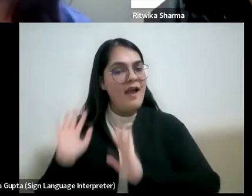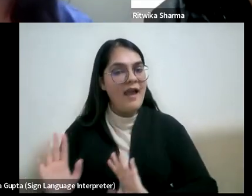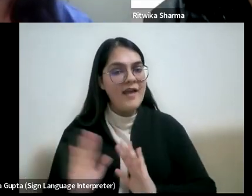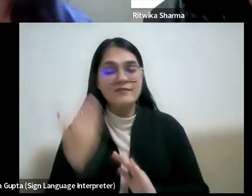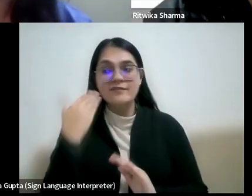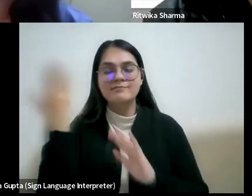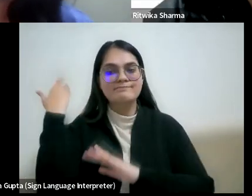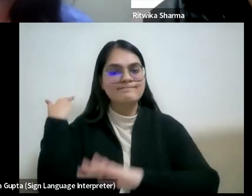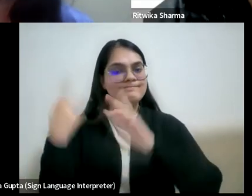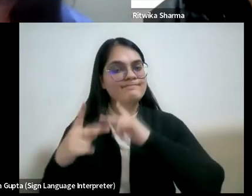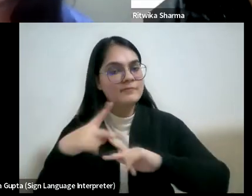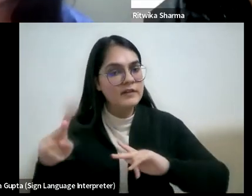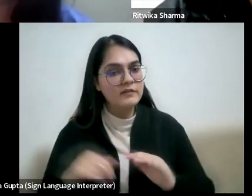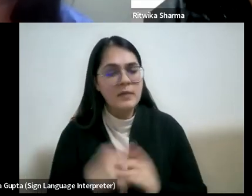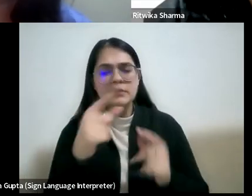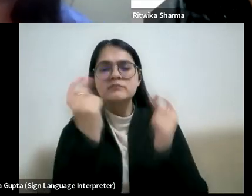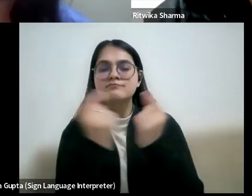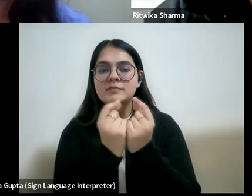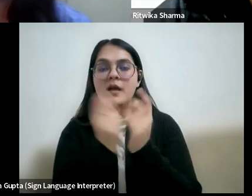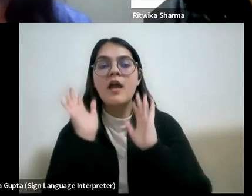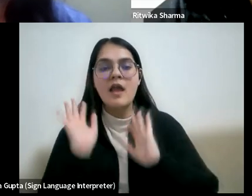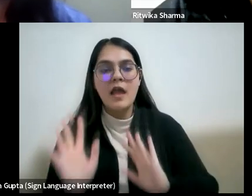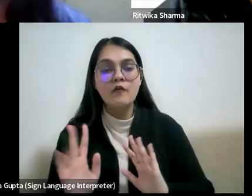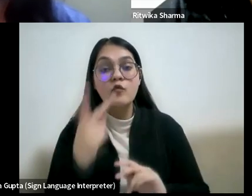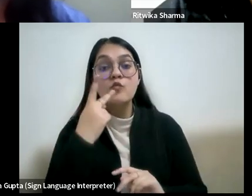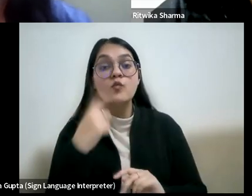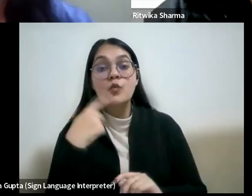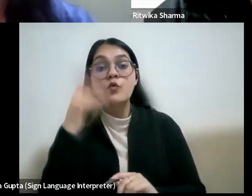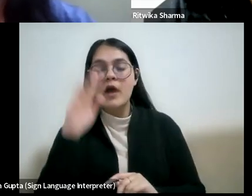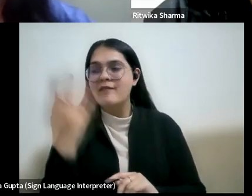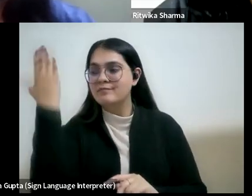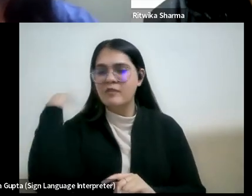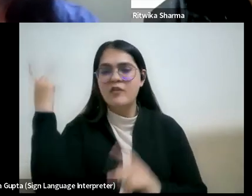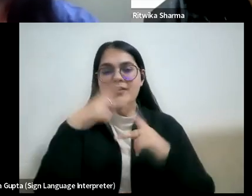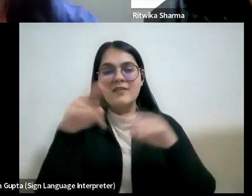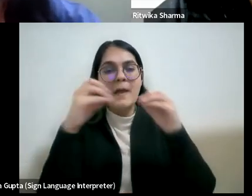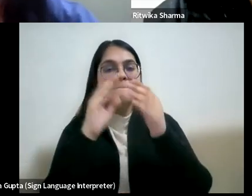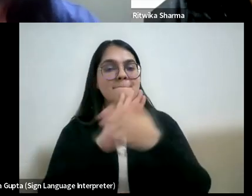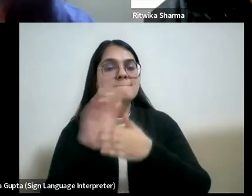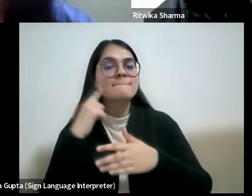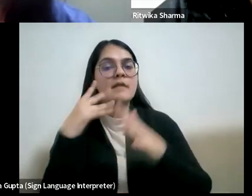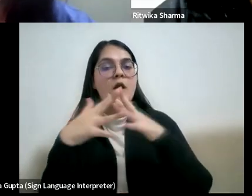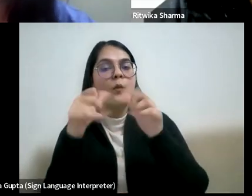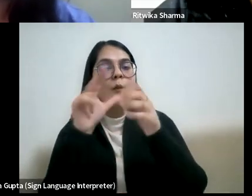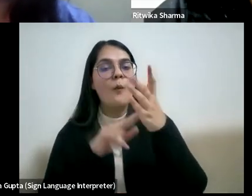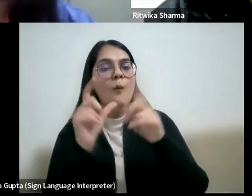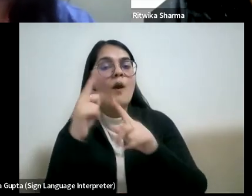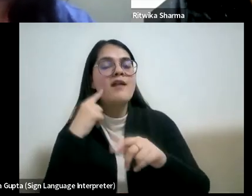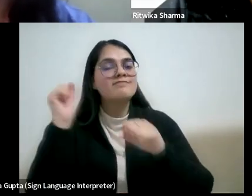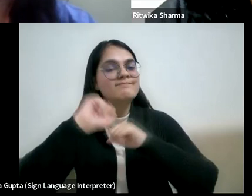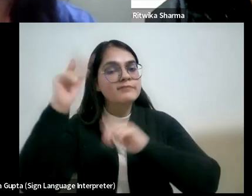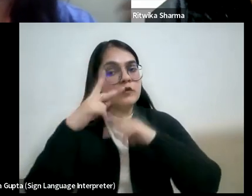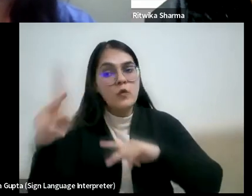time. It's similarly in Bhiwandi. The people who have seen the Bhiwandi riots of previous times,